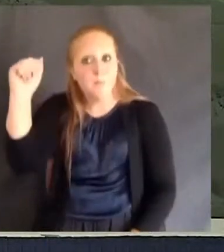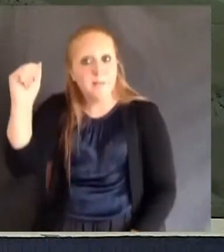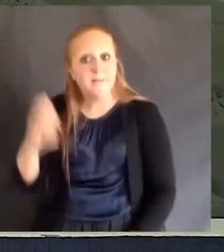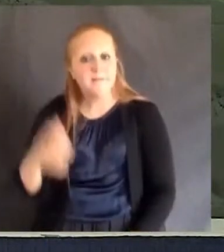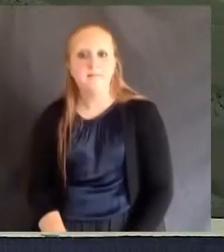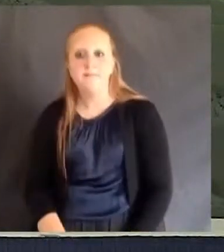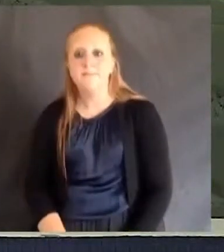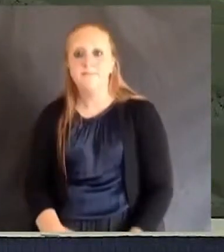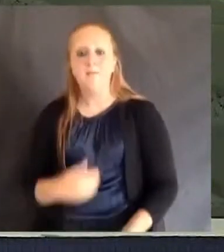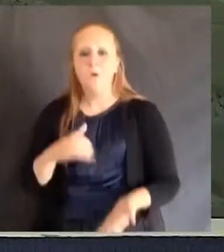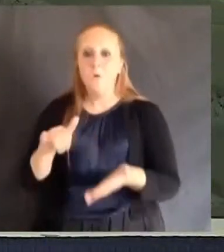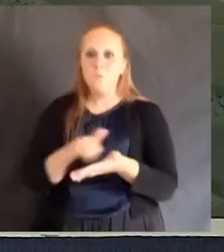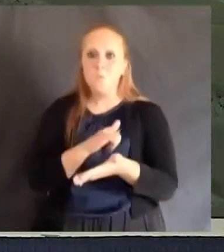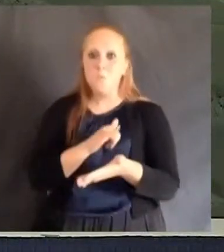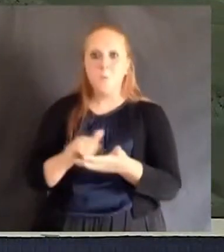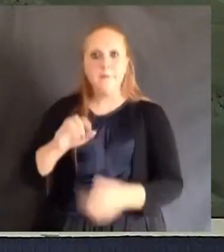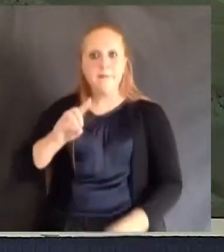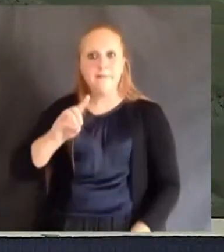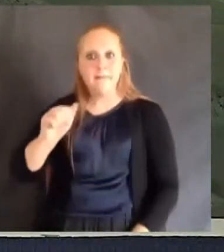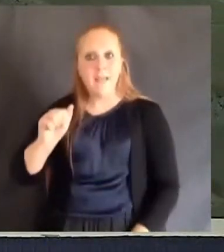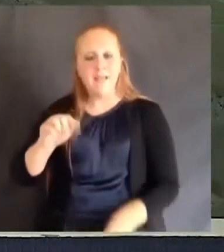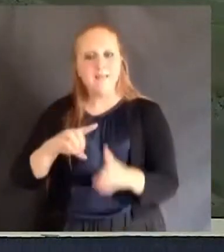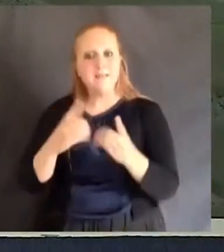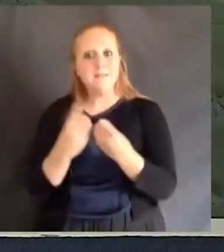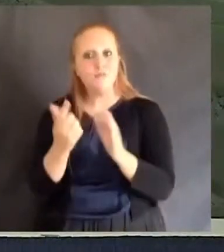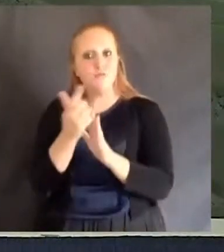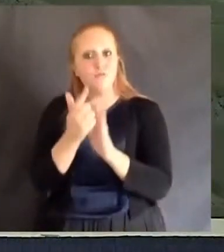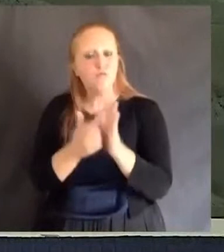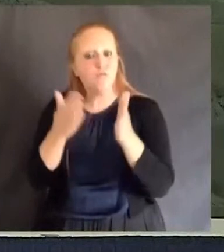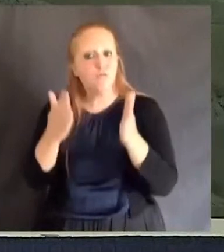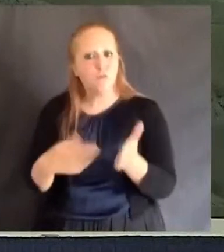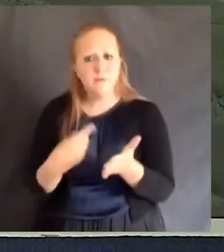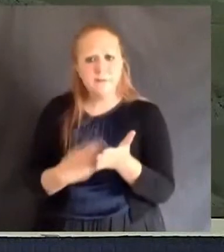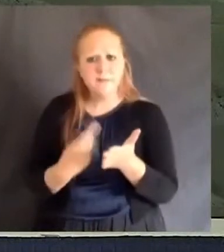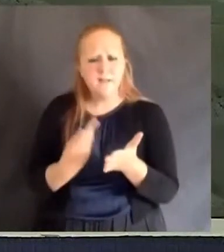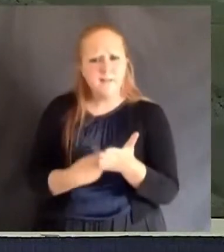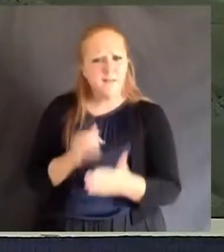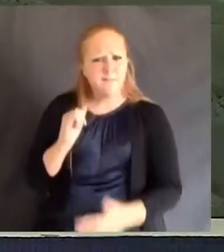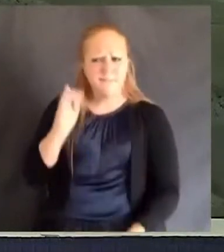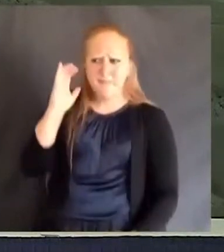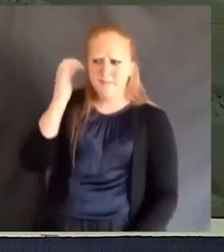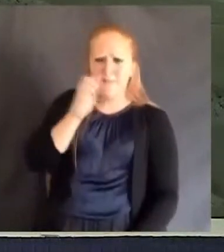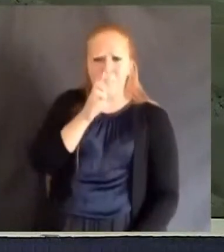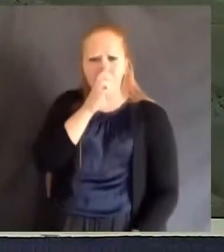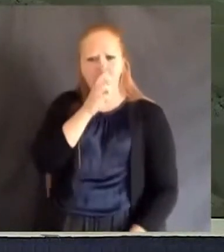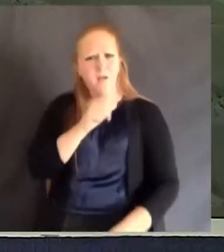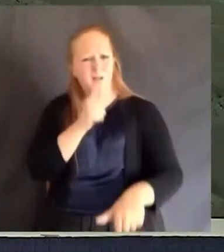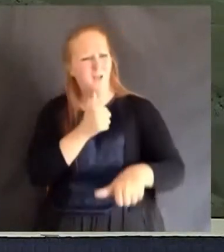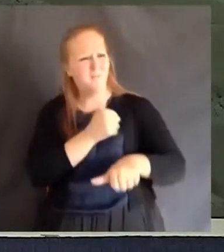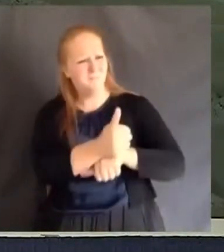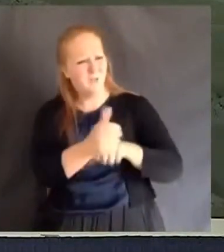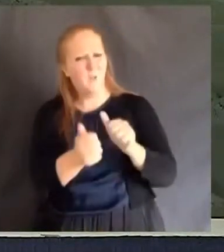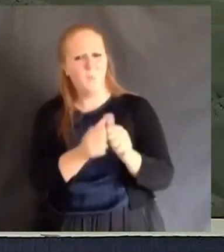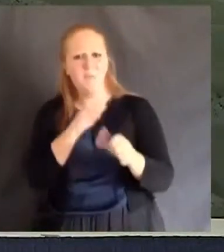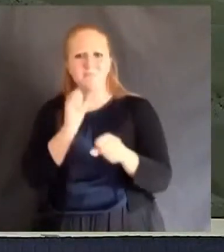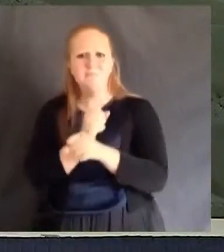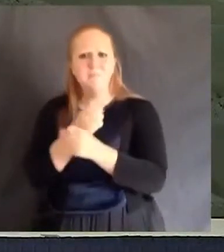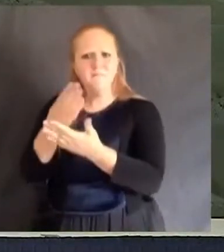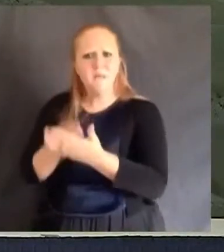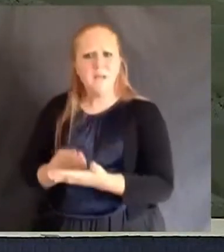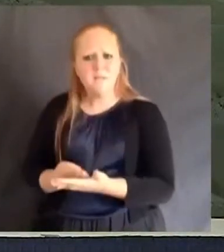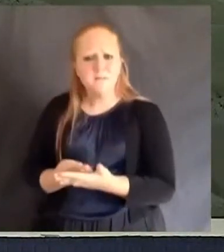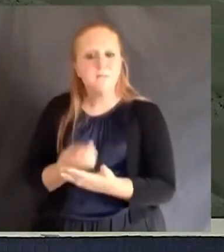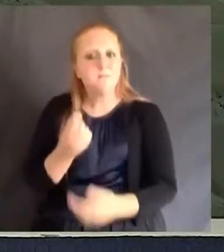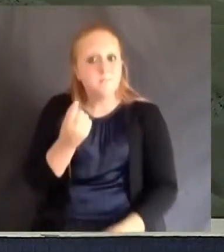attorneys who sometimes appear not to be charging on the facts of the crime, right? There's a difference